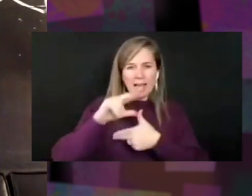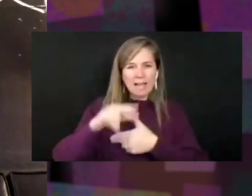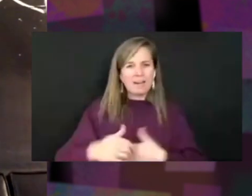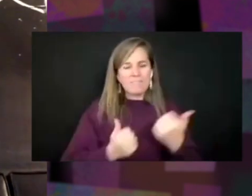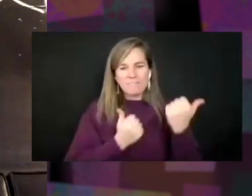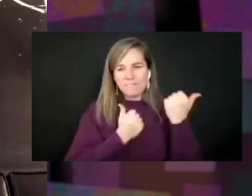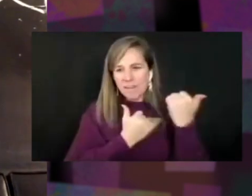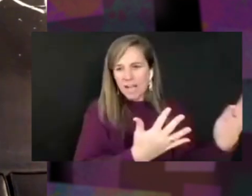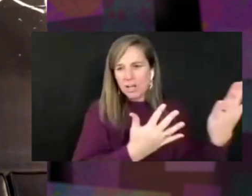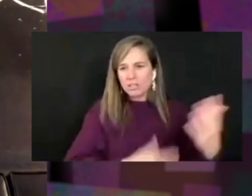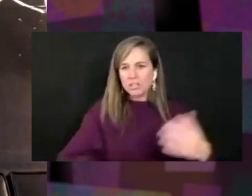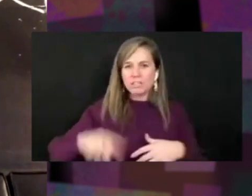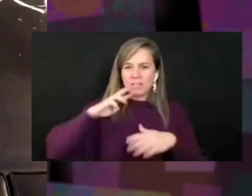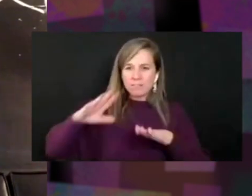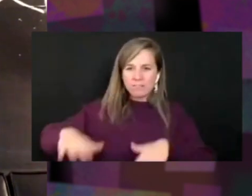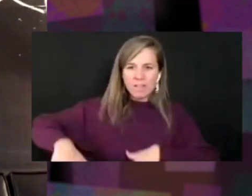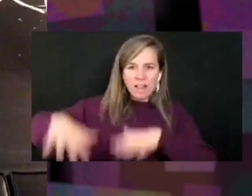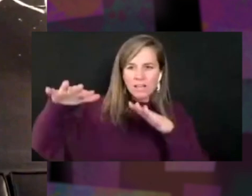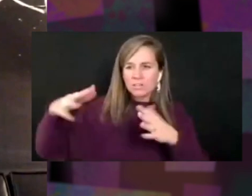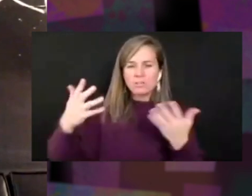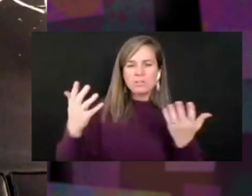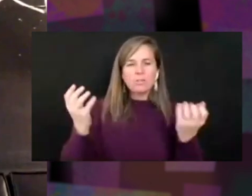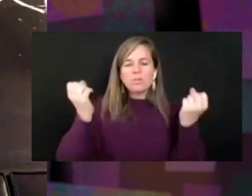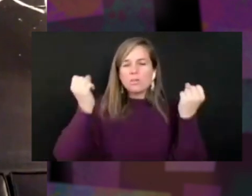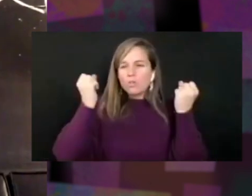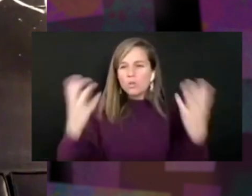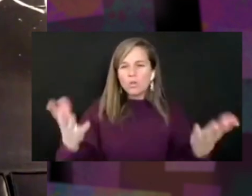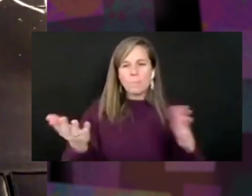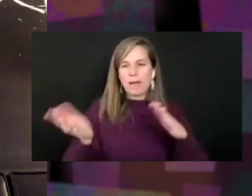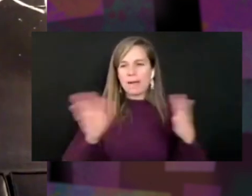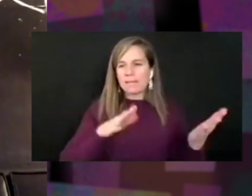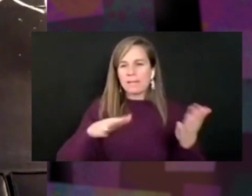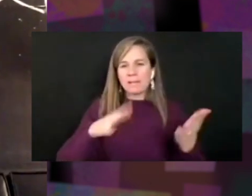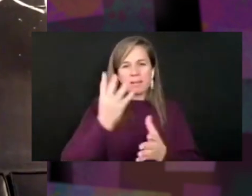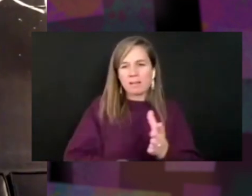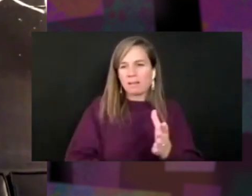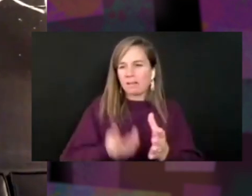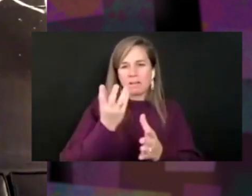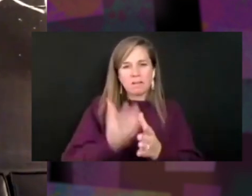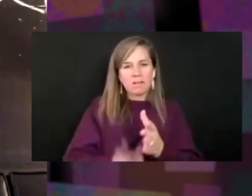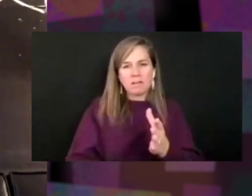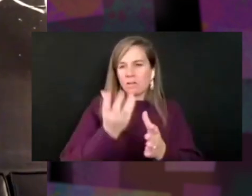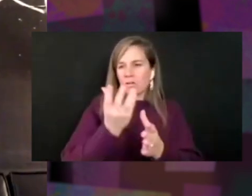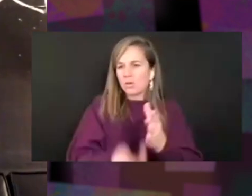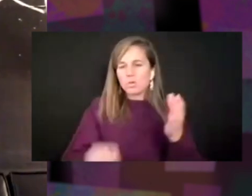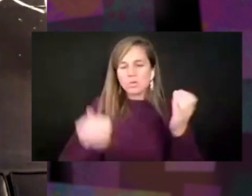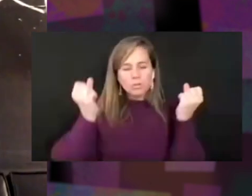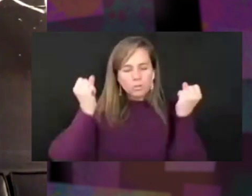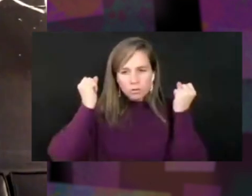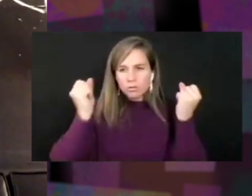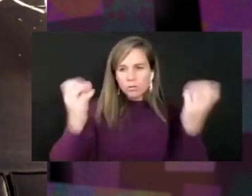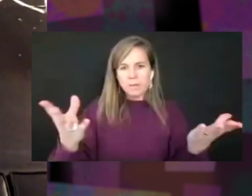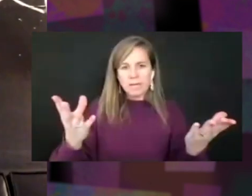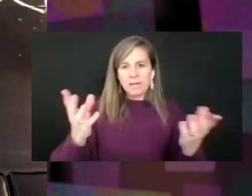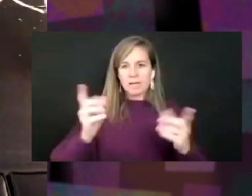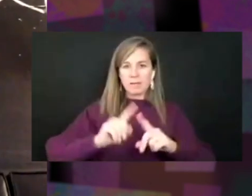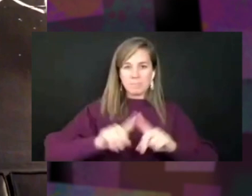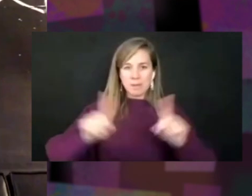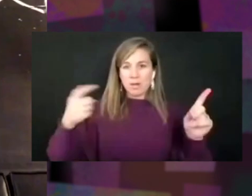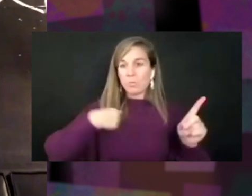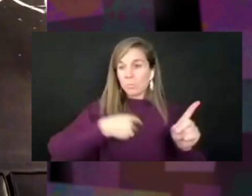There have been too many losses to name here, but we are still